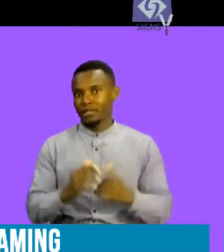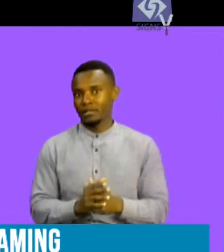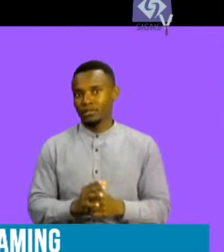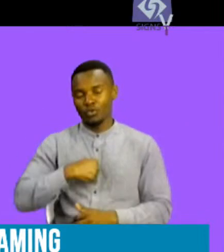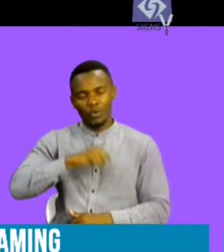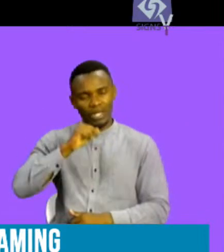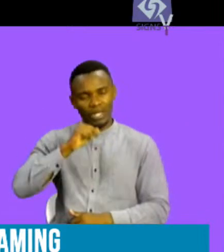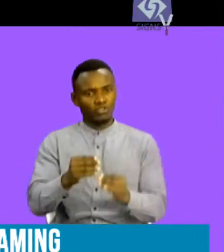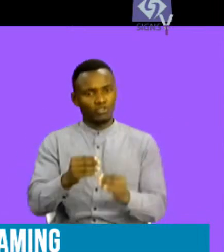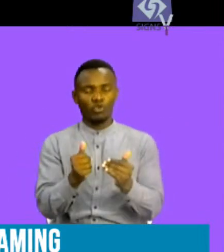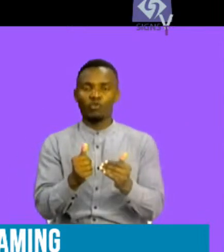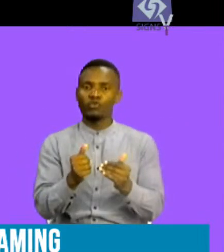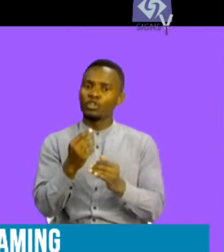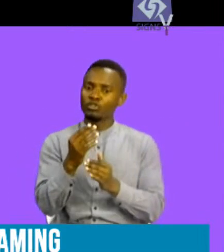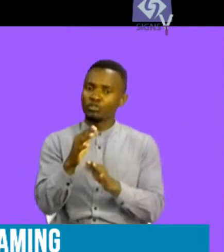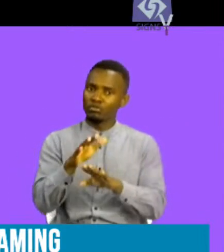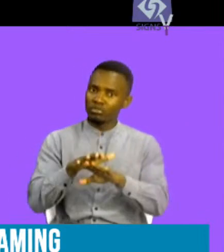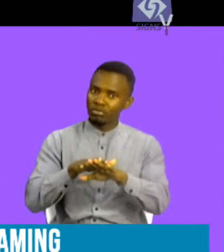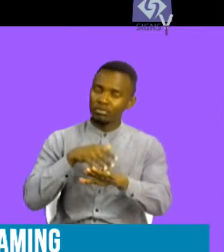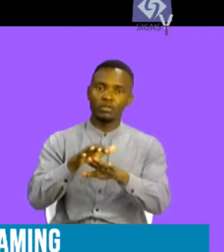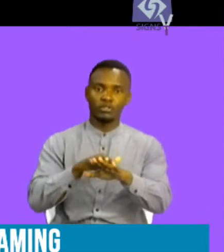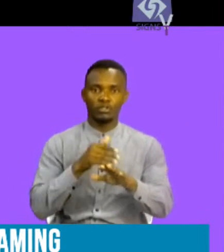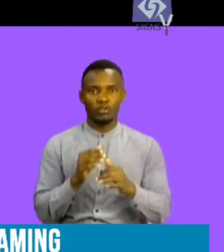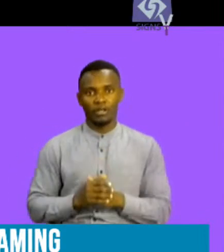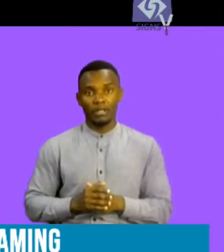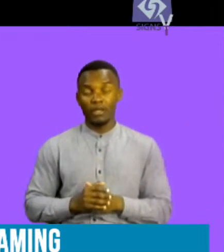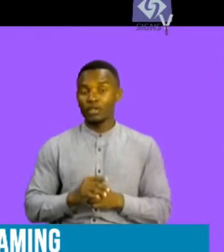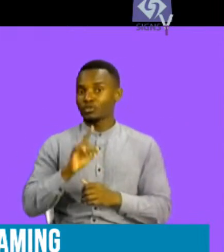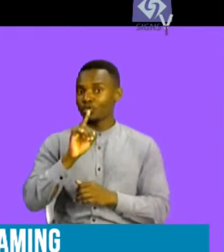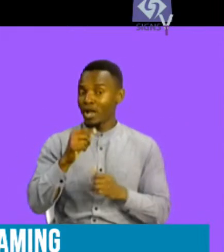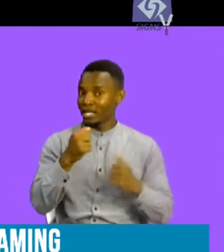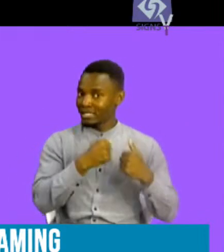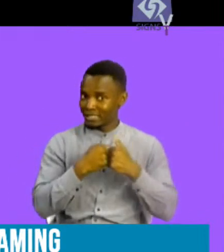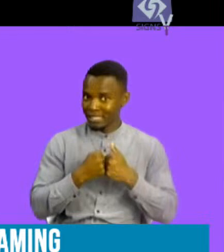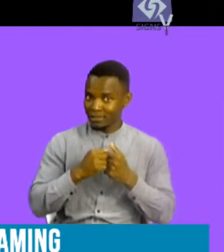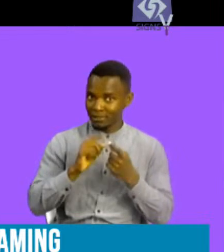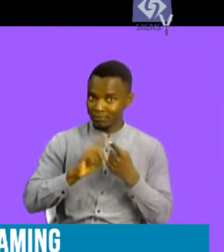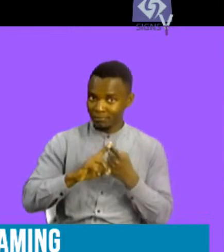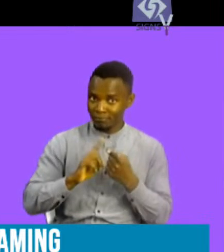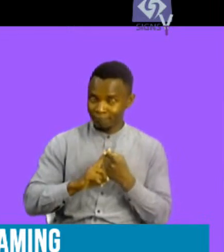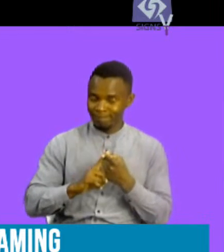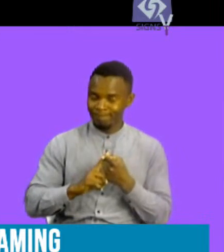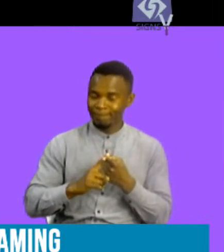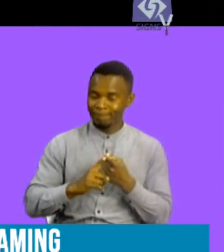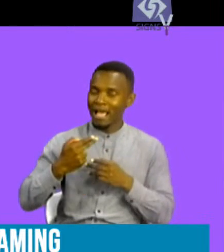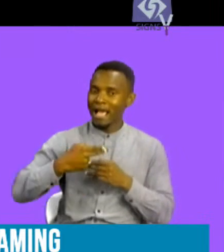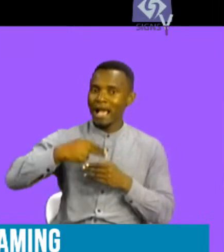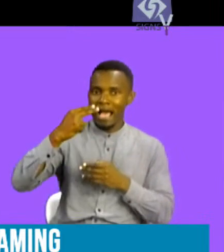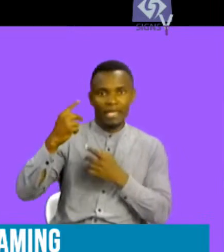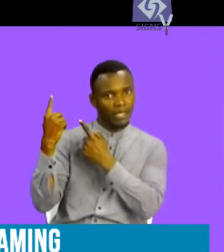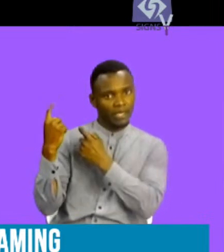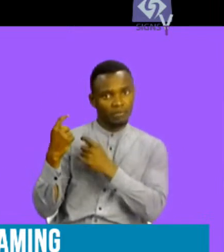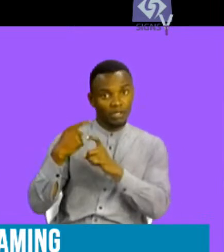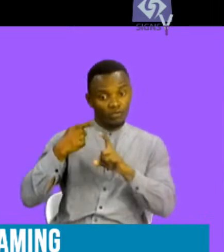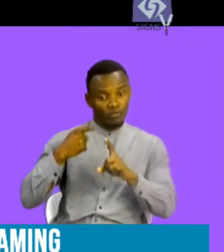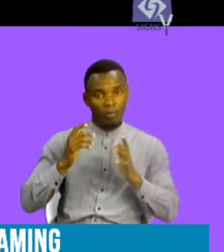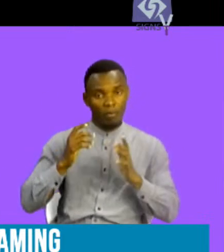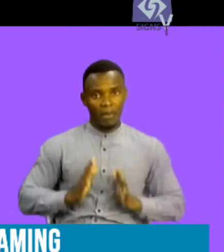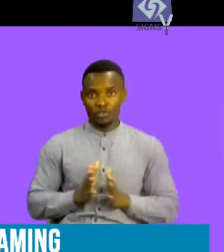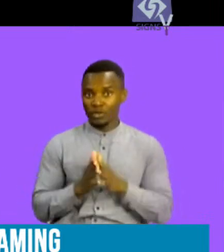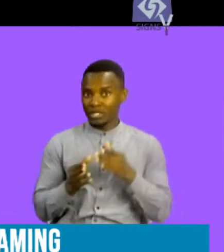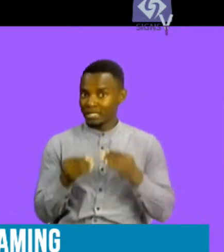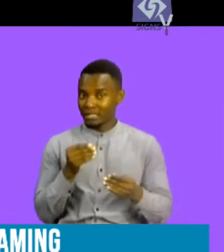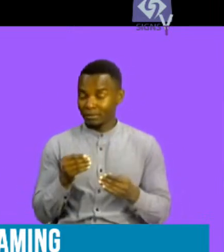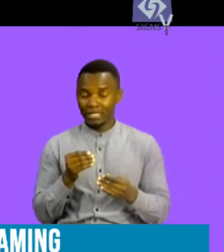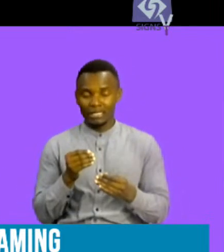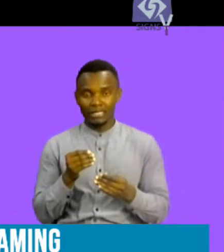So one of the challenges that we face is high expectation, especially on the person with disabilities, which sometimes